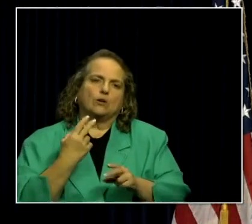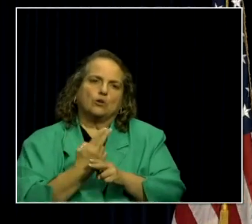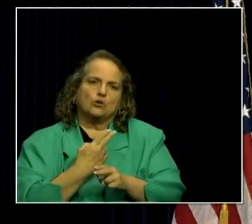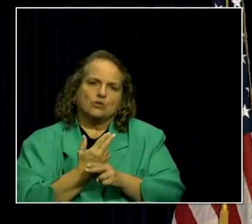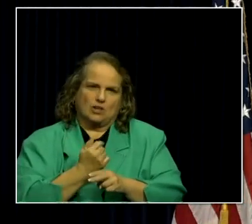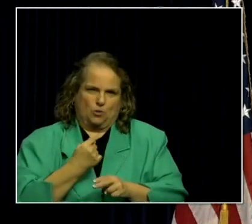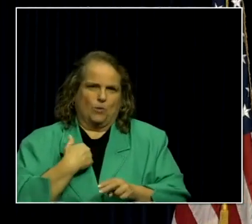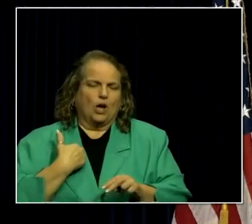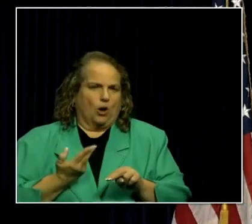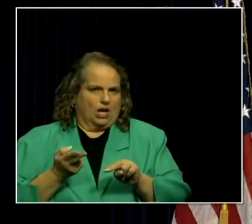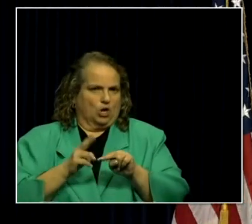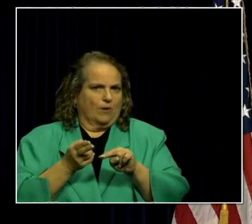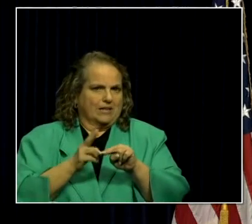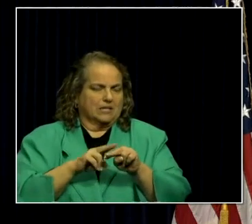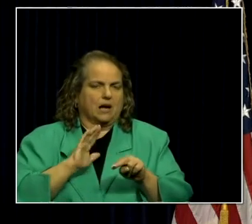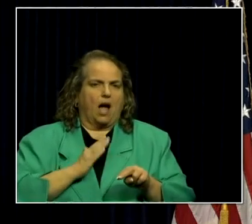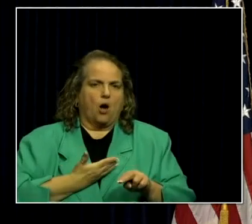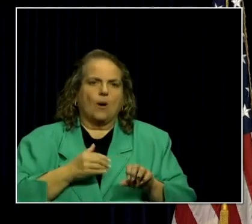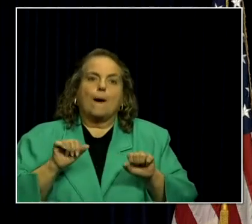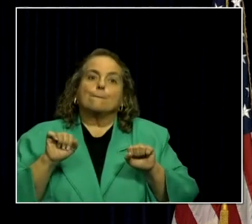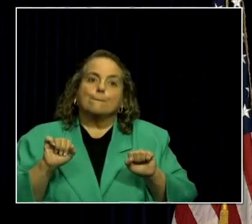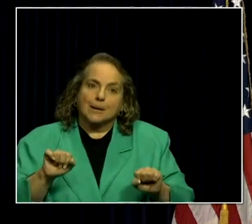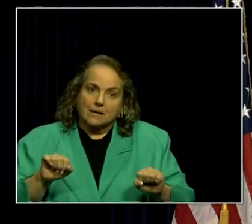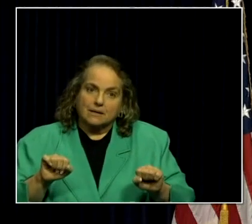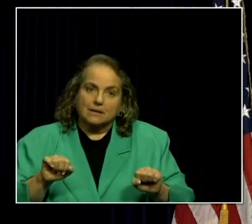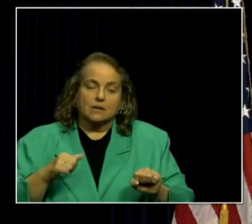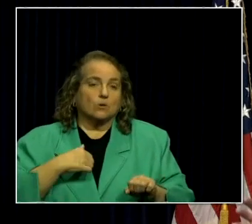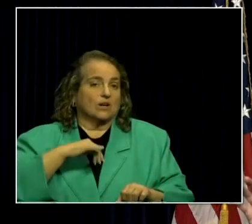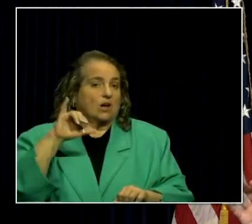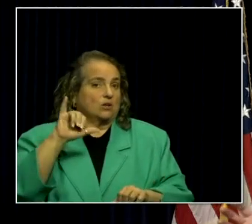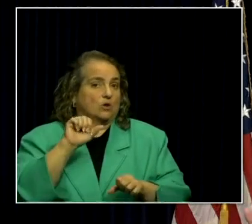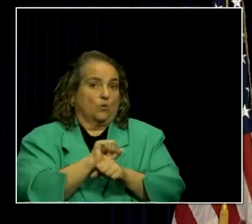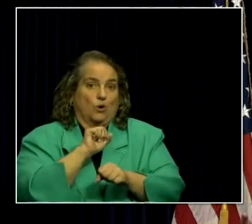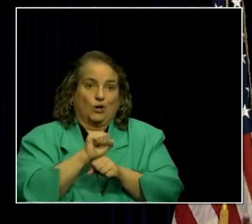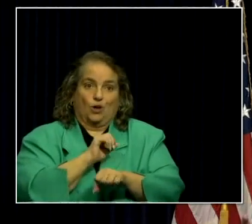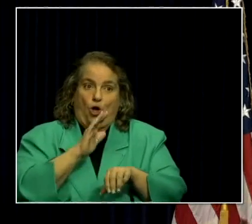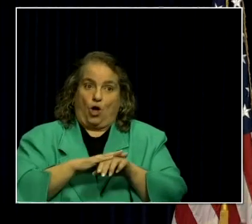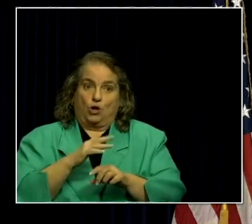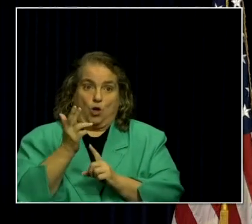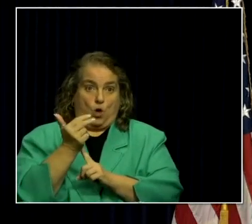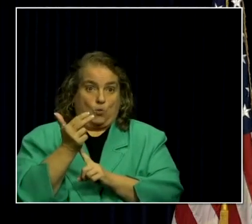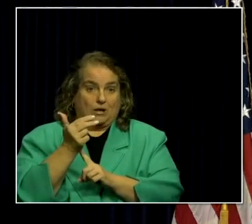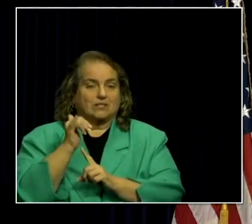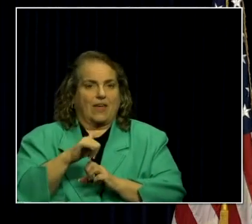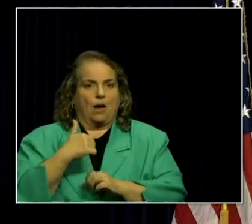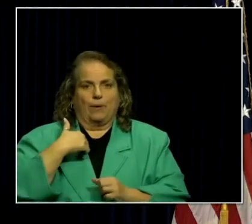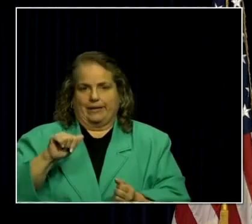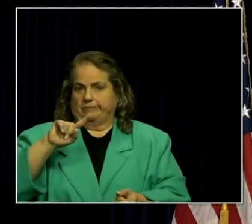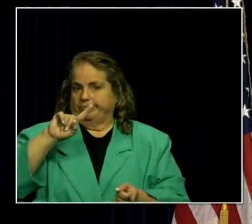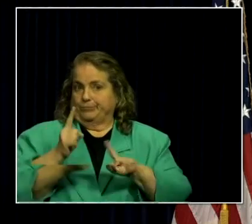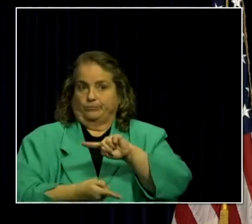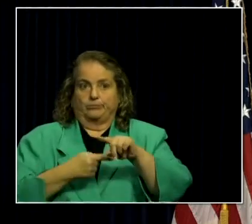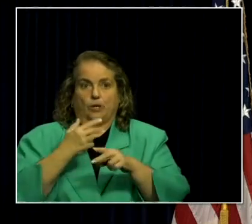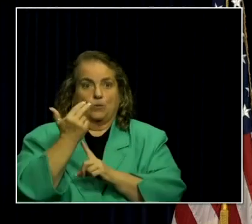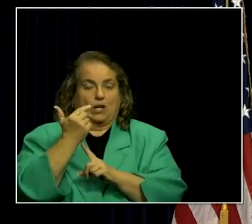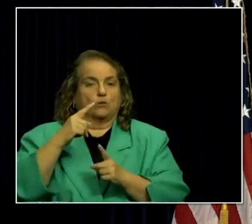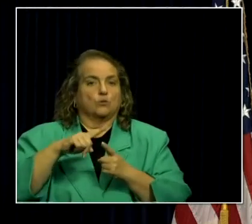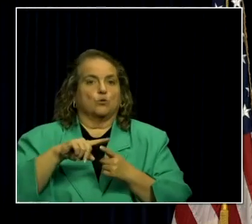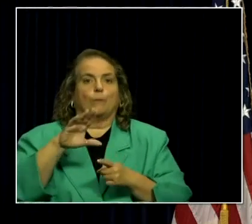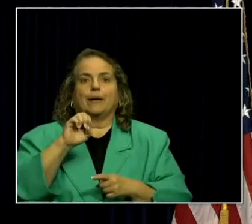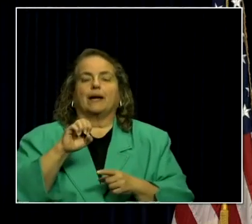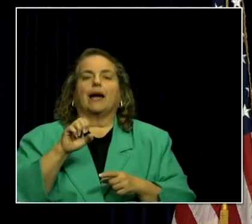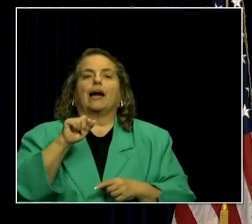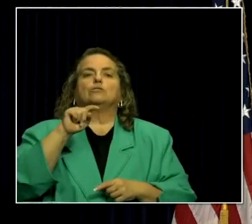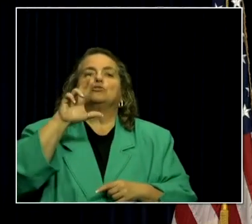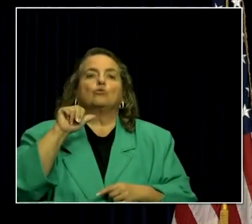We are also working on hotels that we can turn very quickly into facilities that we need with